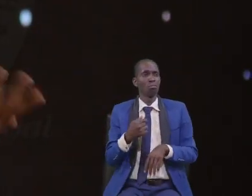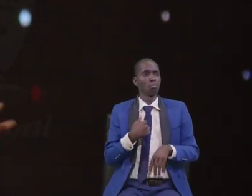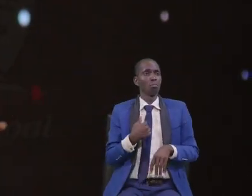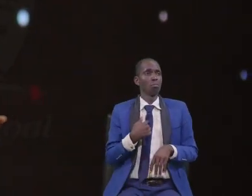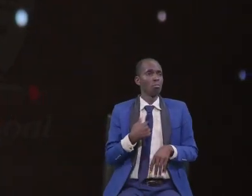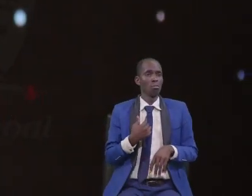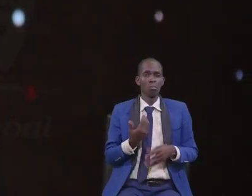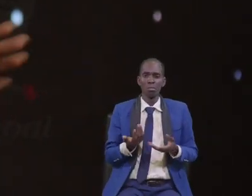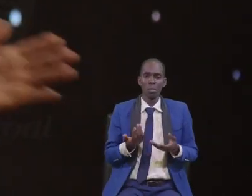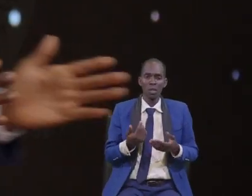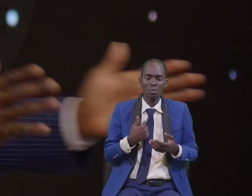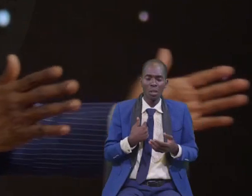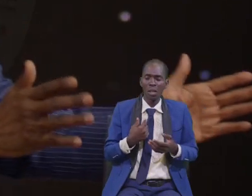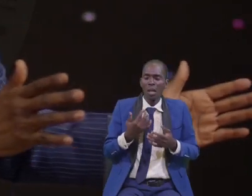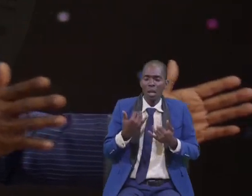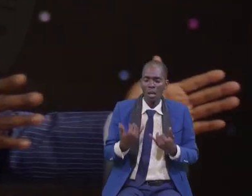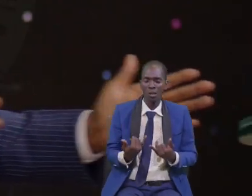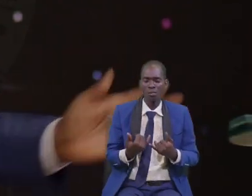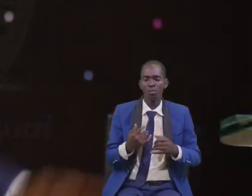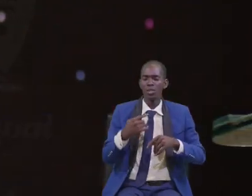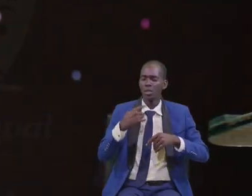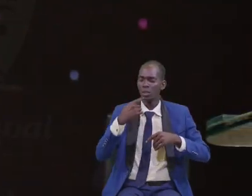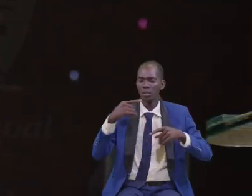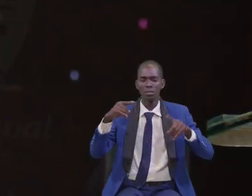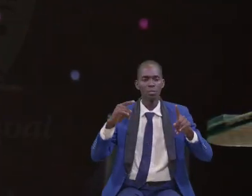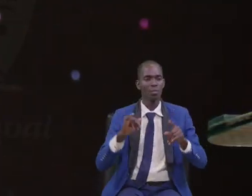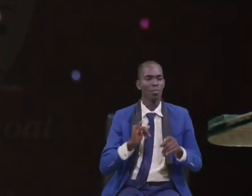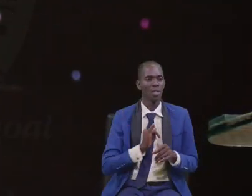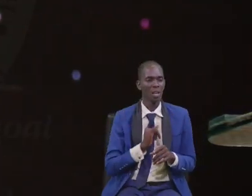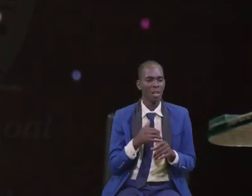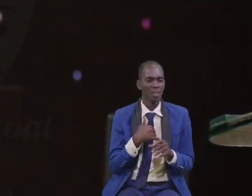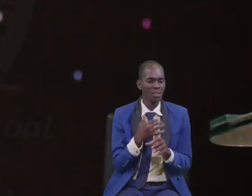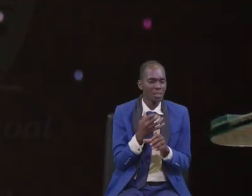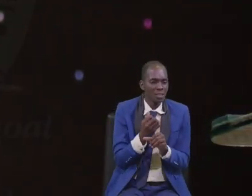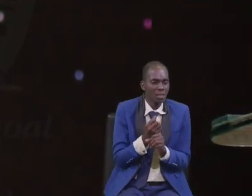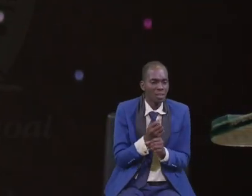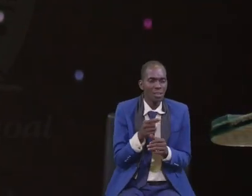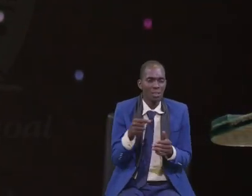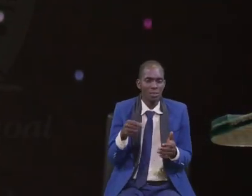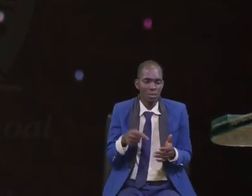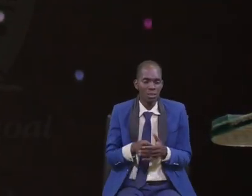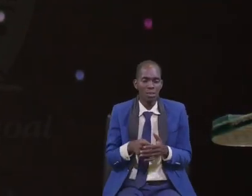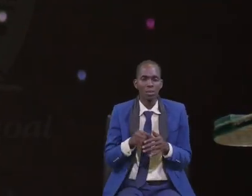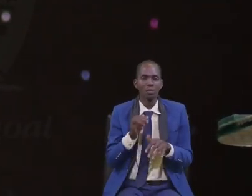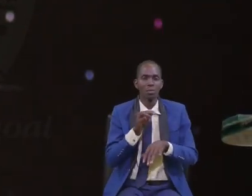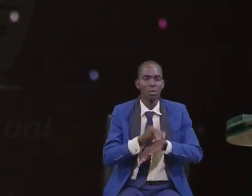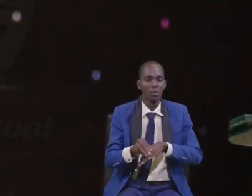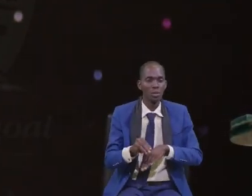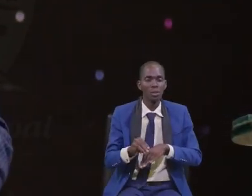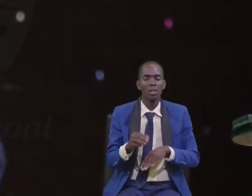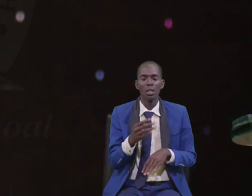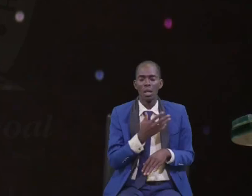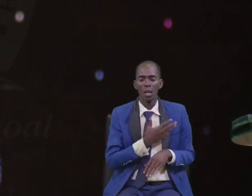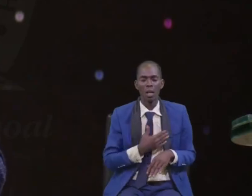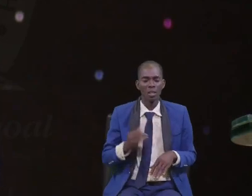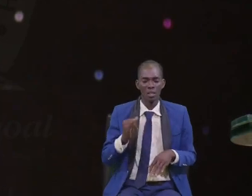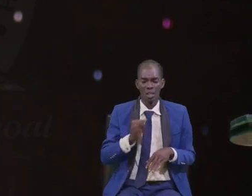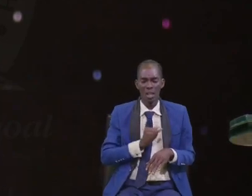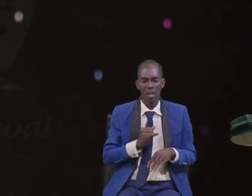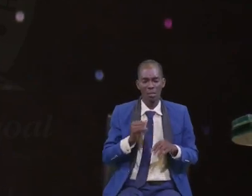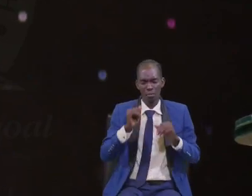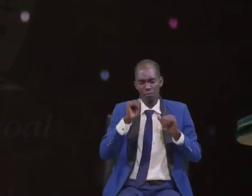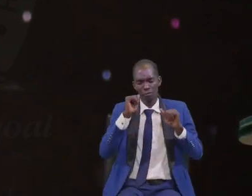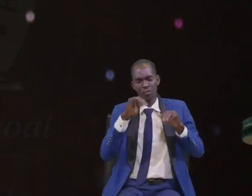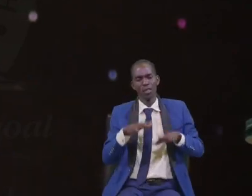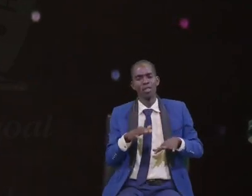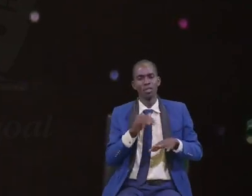received this ministry, and I have this ministry, I faint not. What could have made him